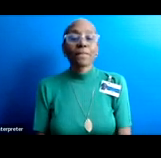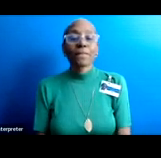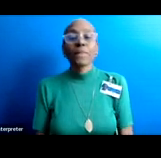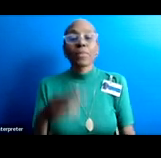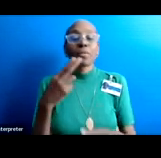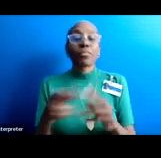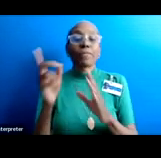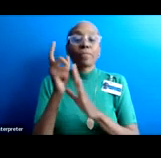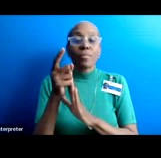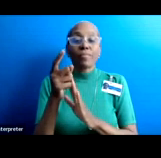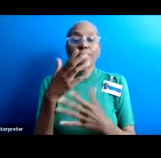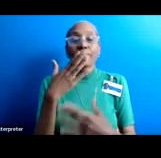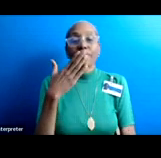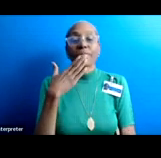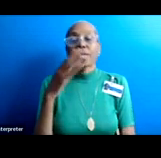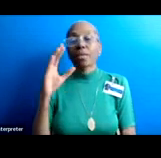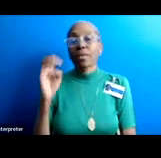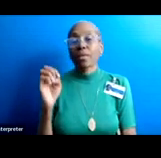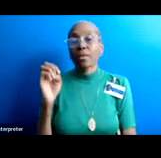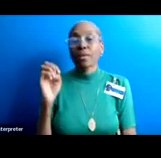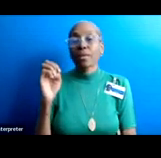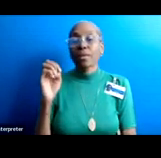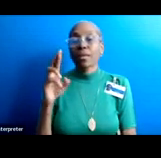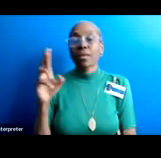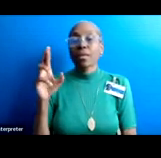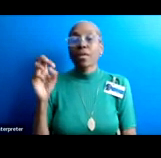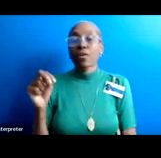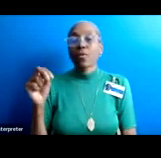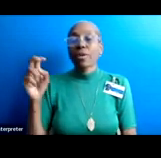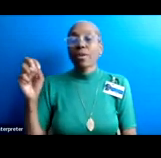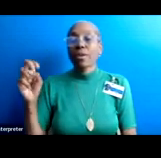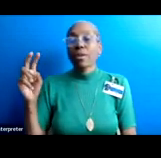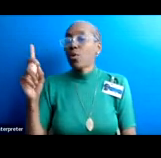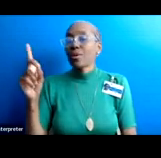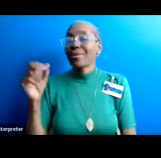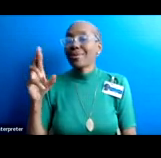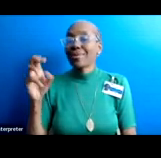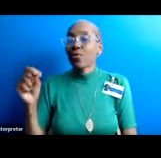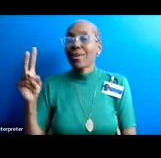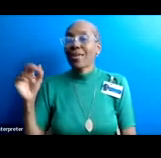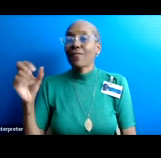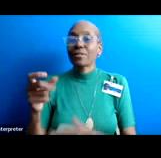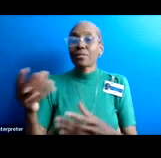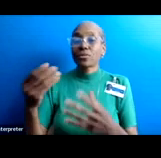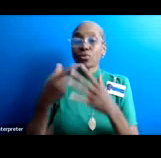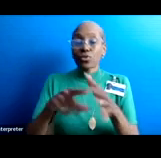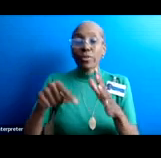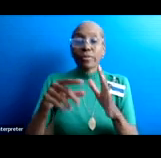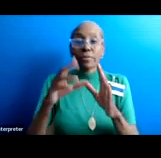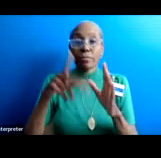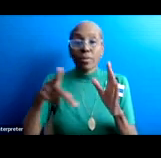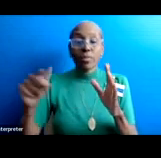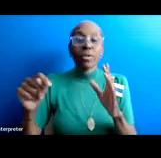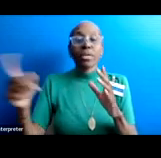brief moment to thank Darren Evans for giving me some resources to start this PowerPoint, and he included this image in